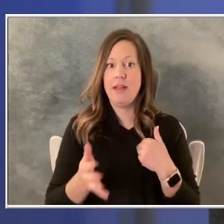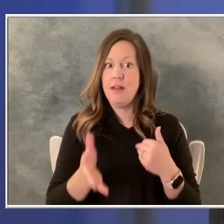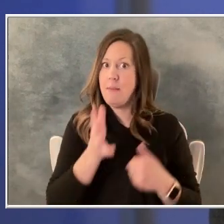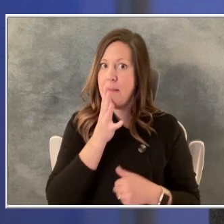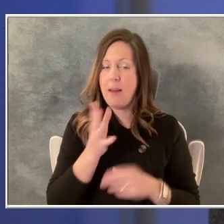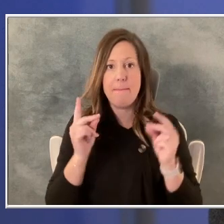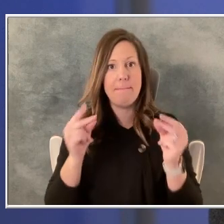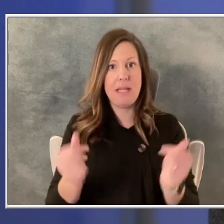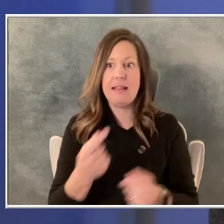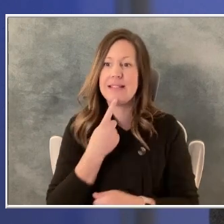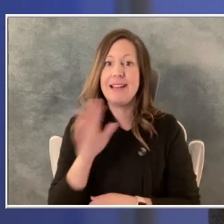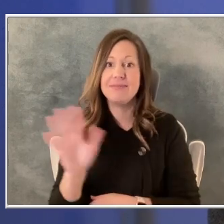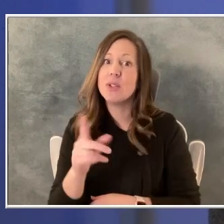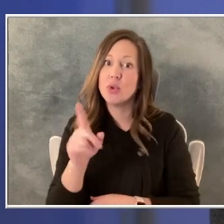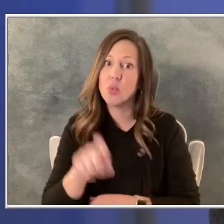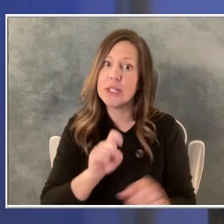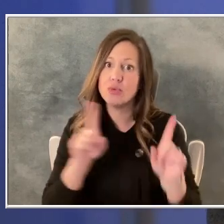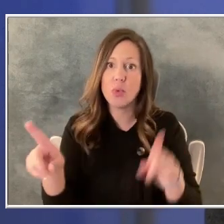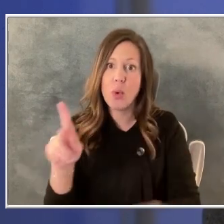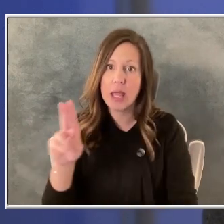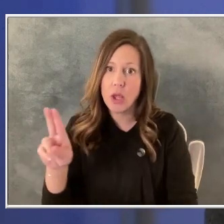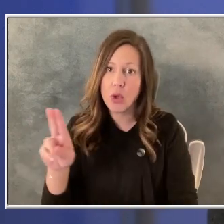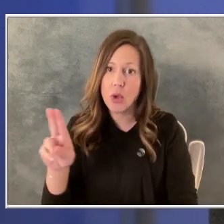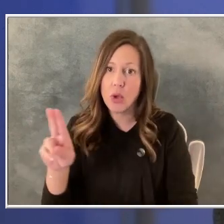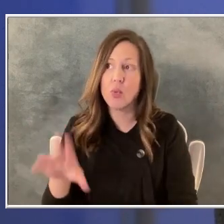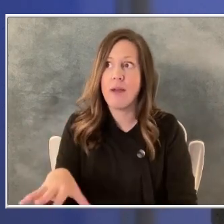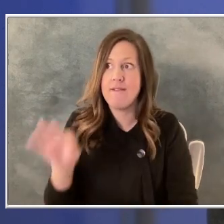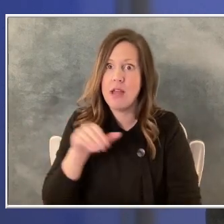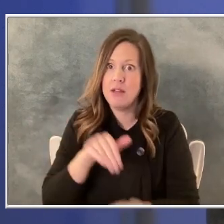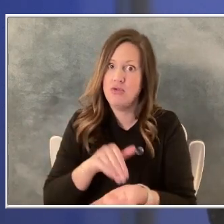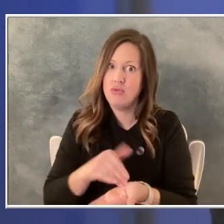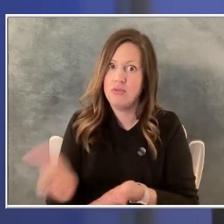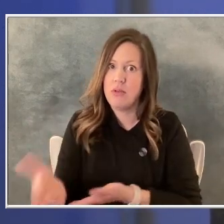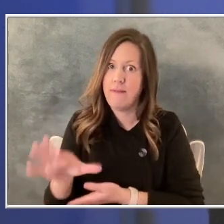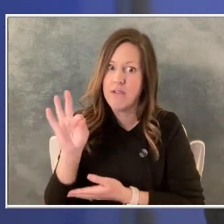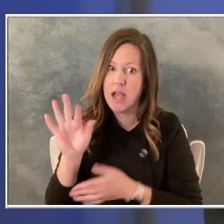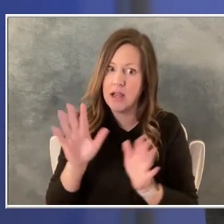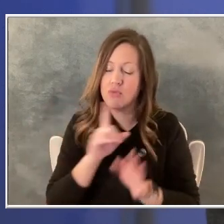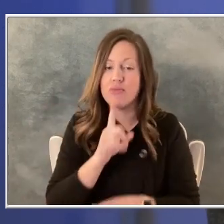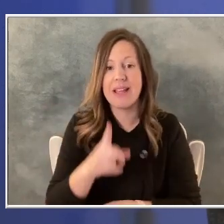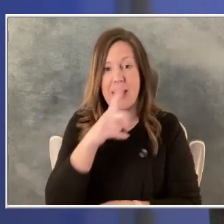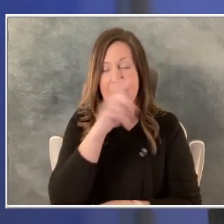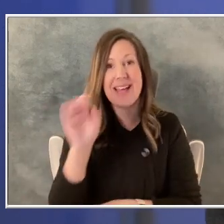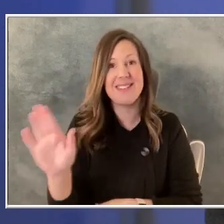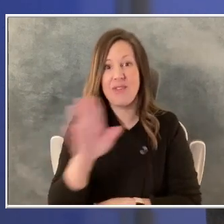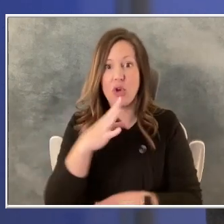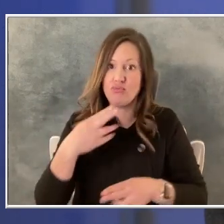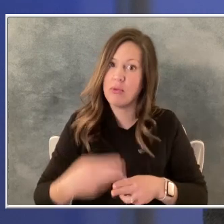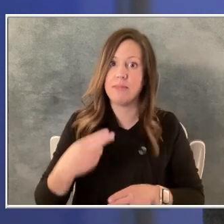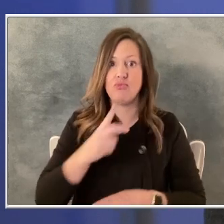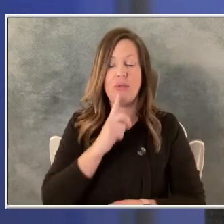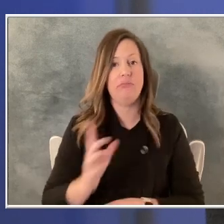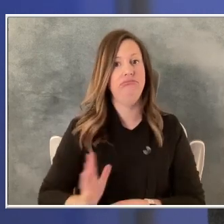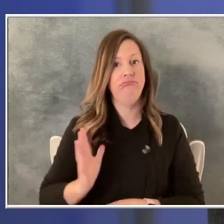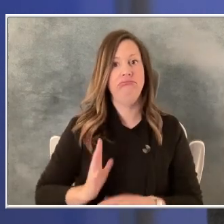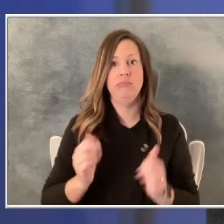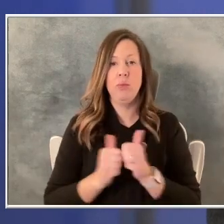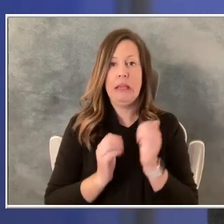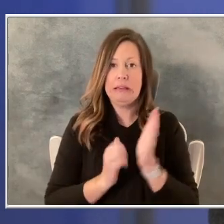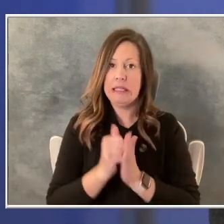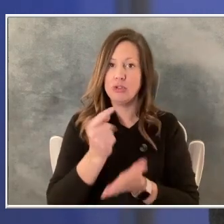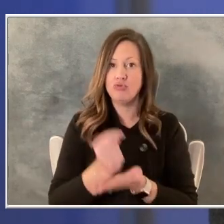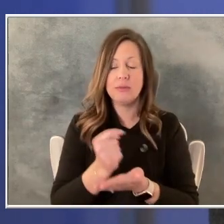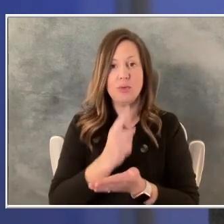to go to KU. You need to find somebody at KU, just because of the reputation KU had with cancer treatment. And so I spoke